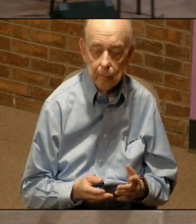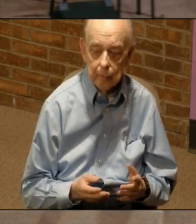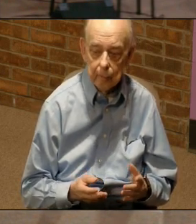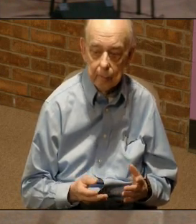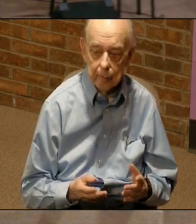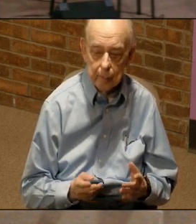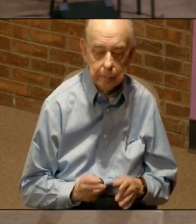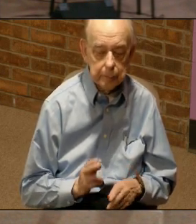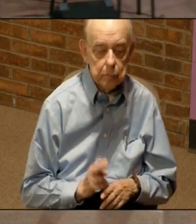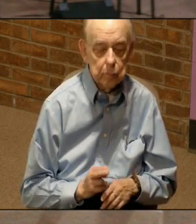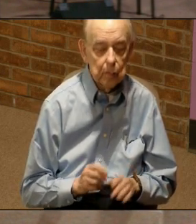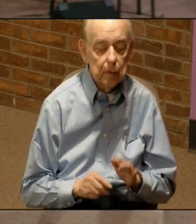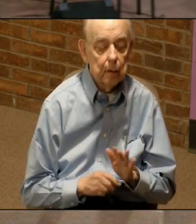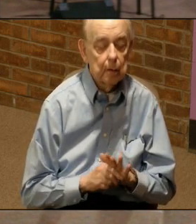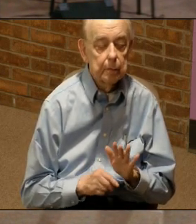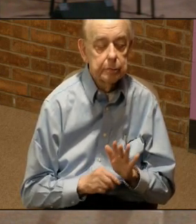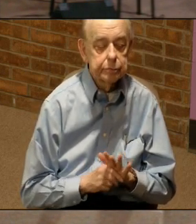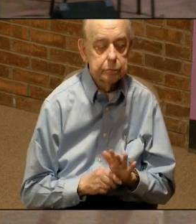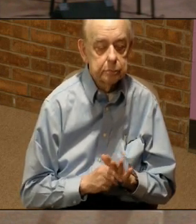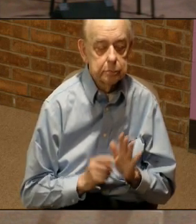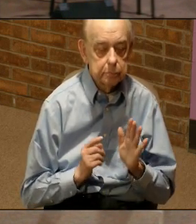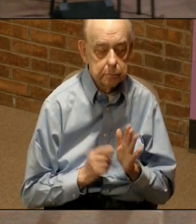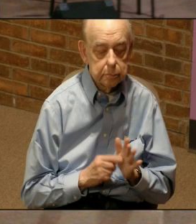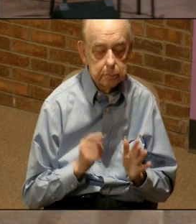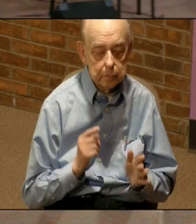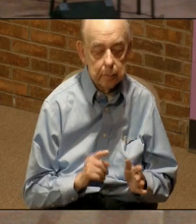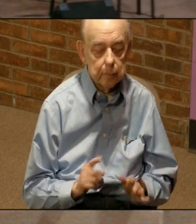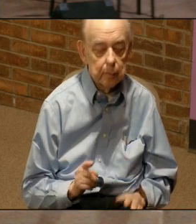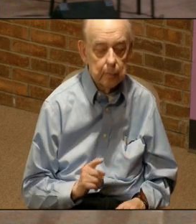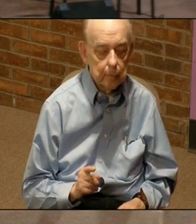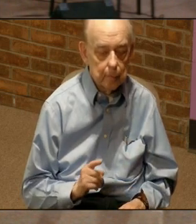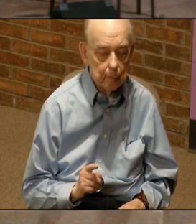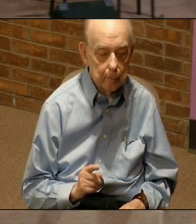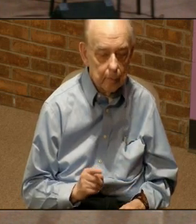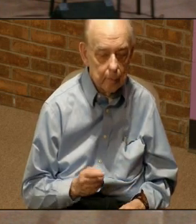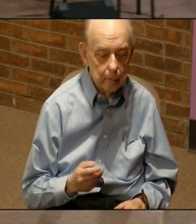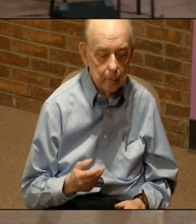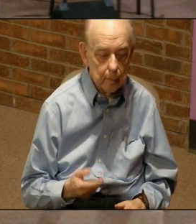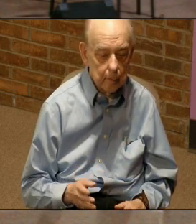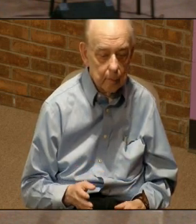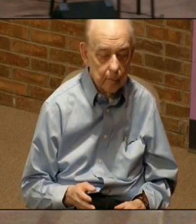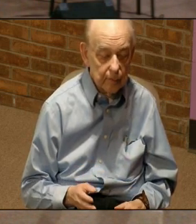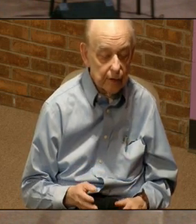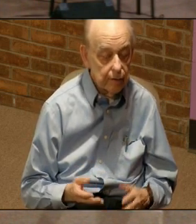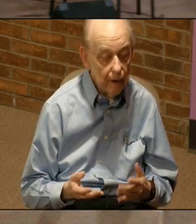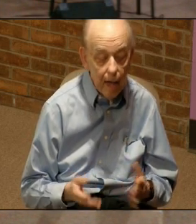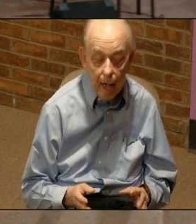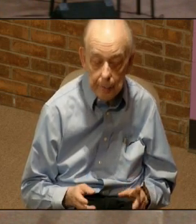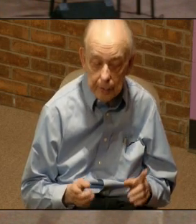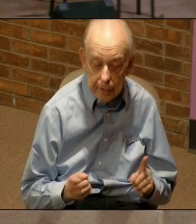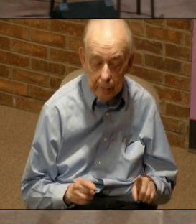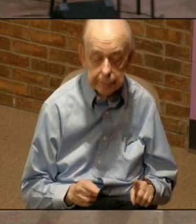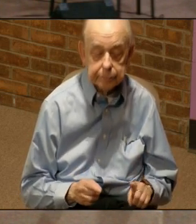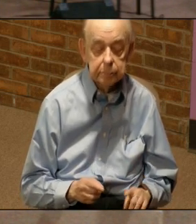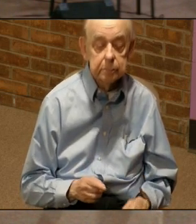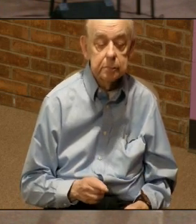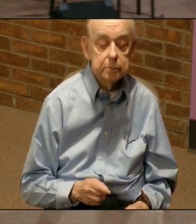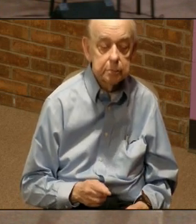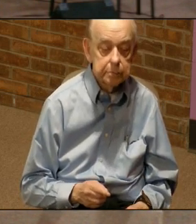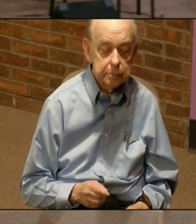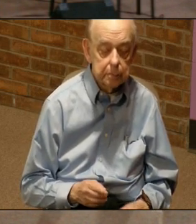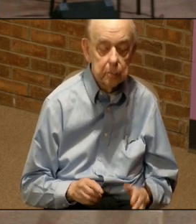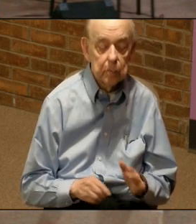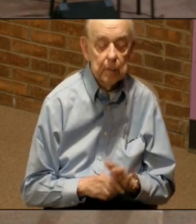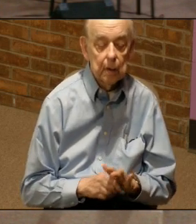going to use scripture to show you where it's already occurred in